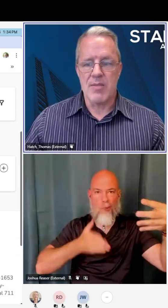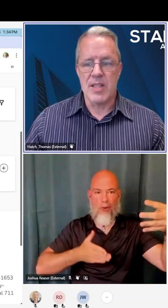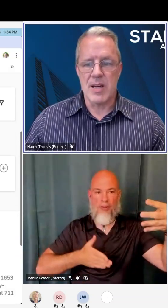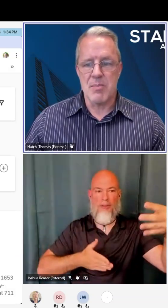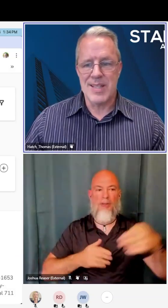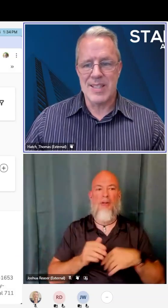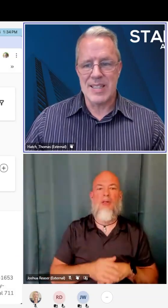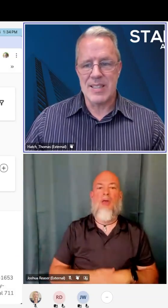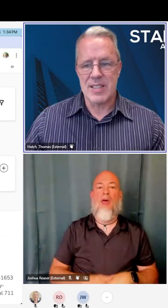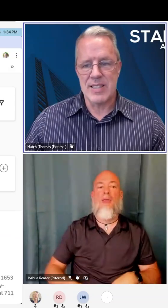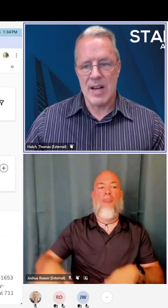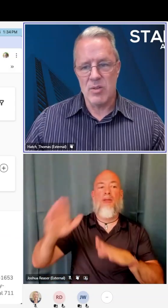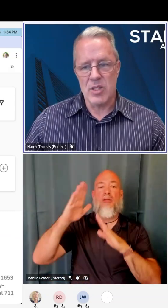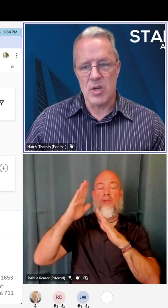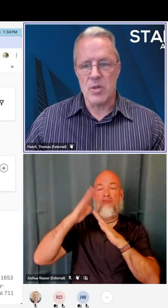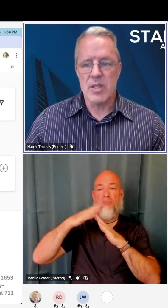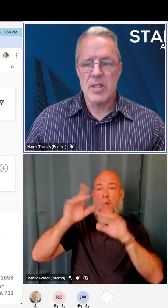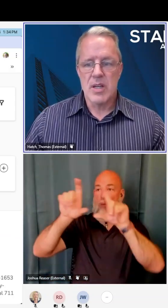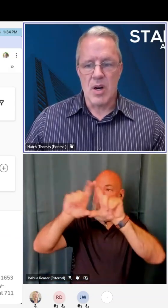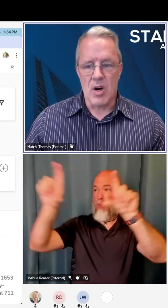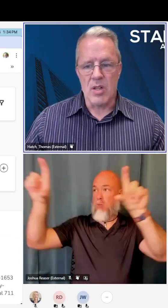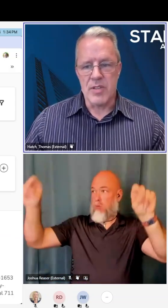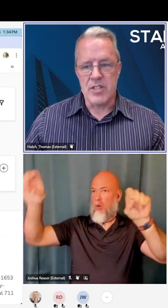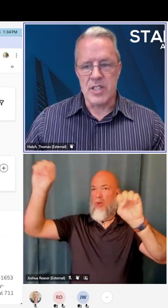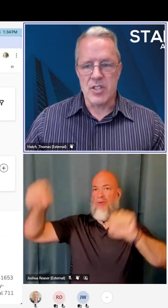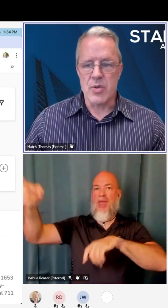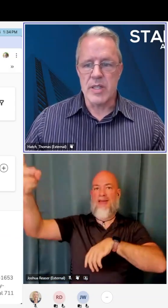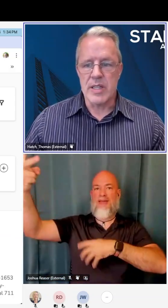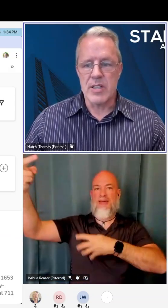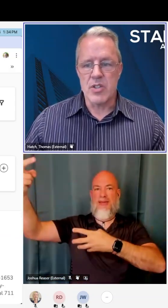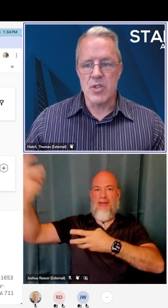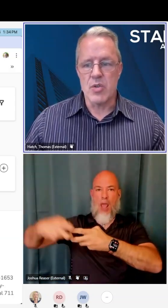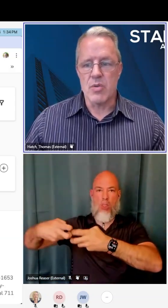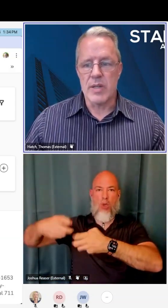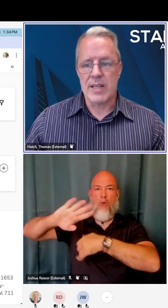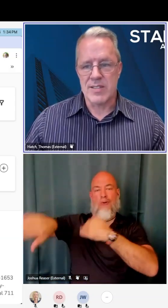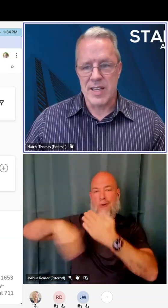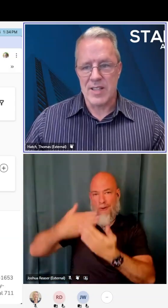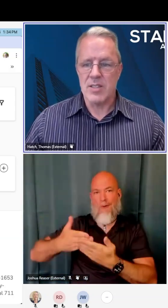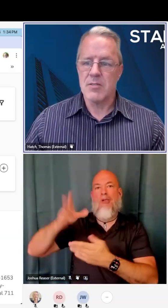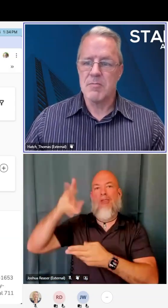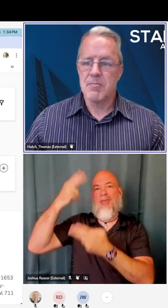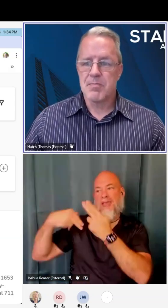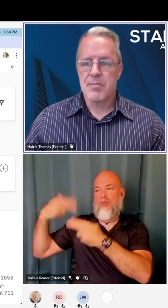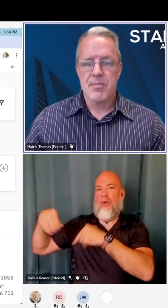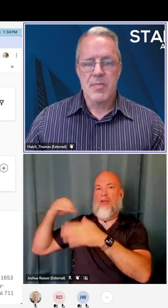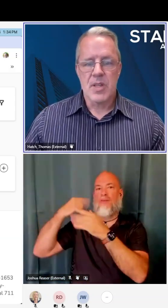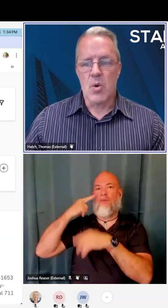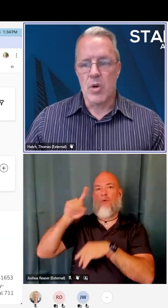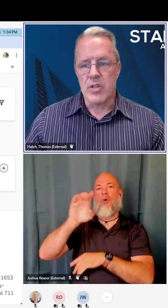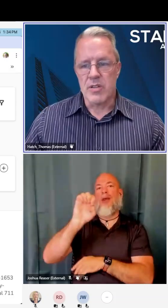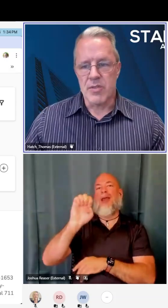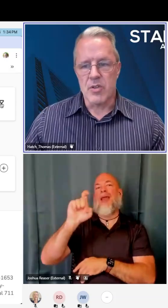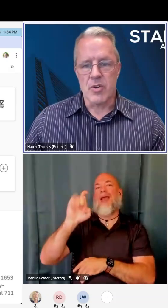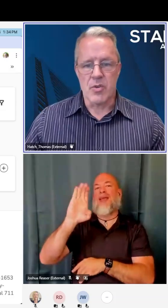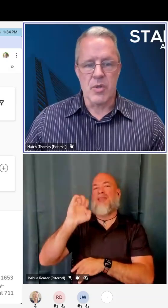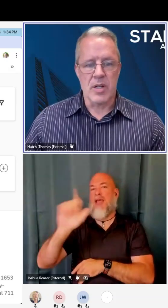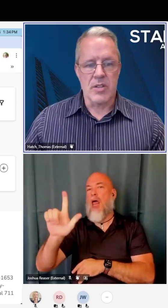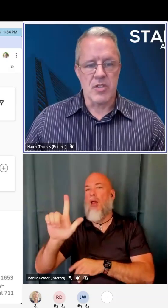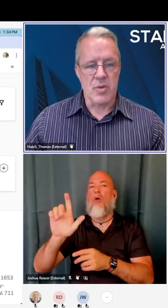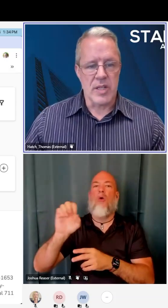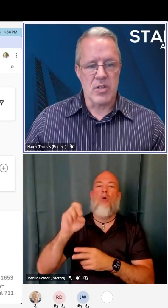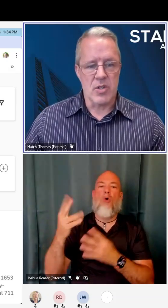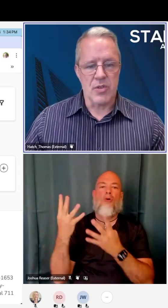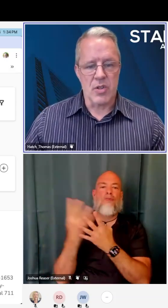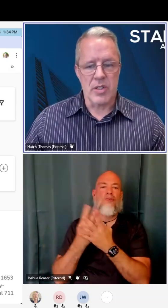top, you have the ability to download all of this history into Excel. Or you can filter through